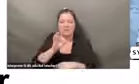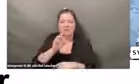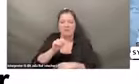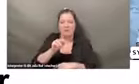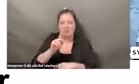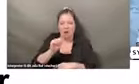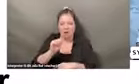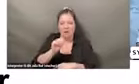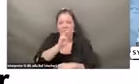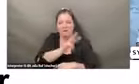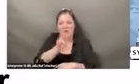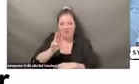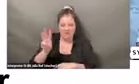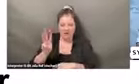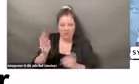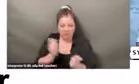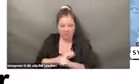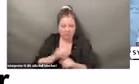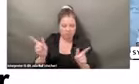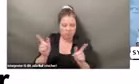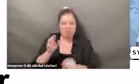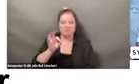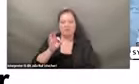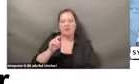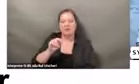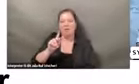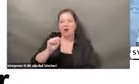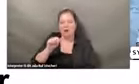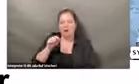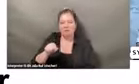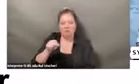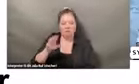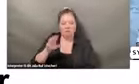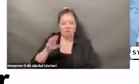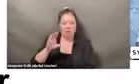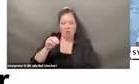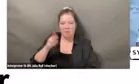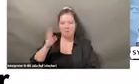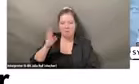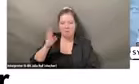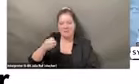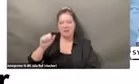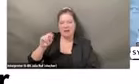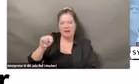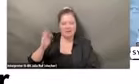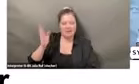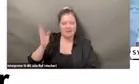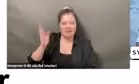funka.com/en/upower. So maybe somebody could support me in providing the